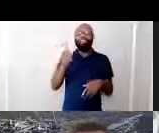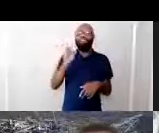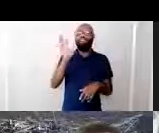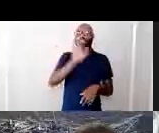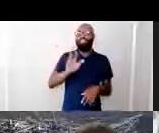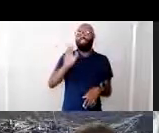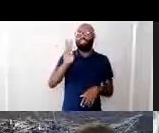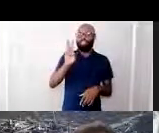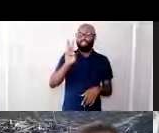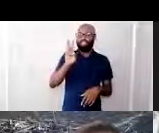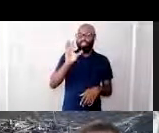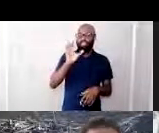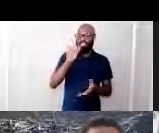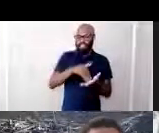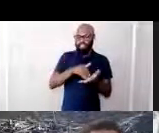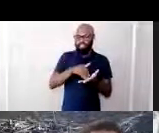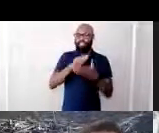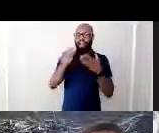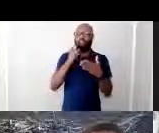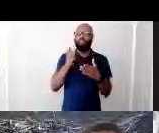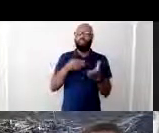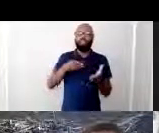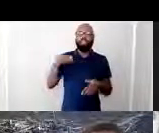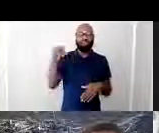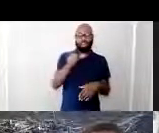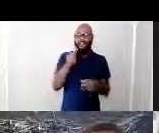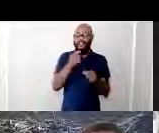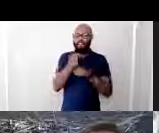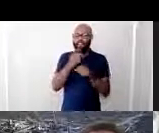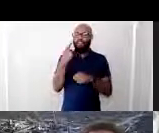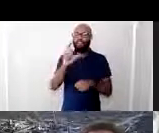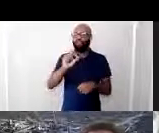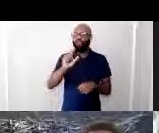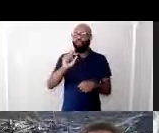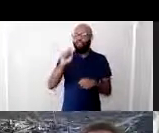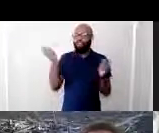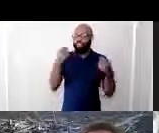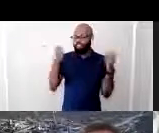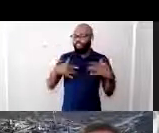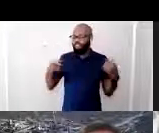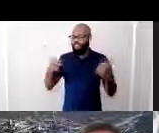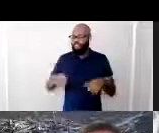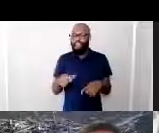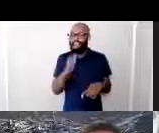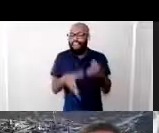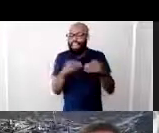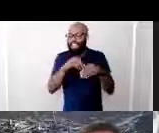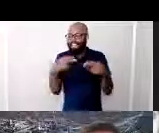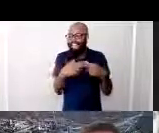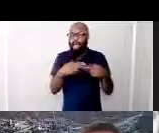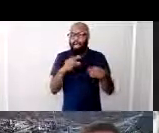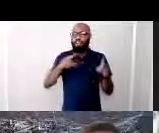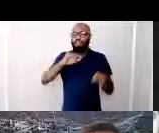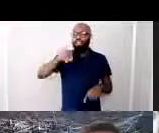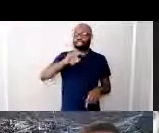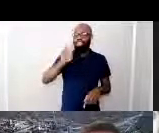you know, for 20 festivals and events. And I didn't put it on, it didn't make it to the slide here, but, you know, jazz was one of the largest ones. And, you know, that's